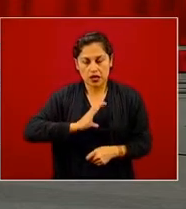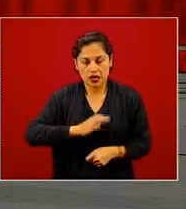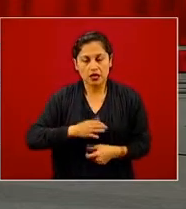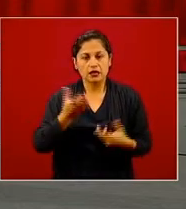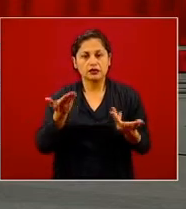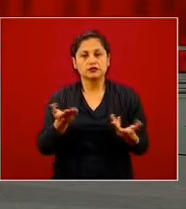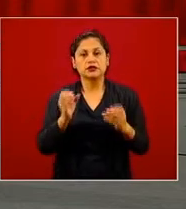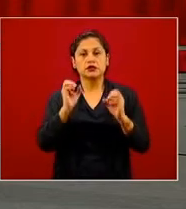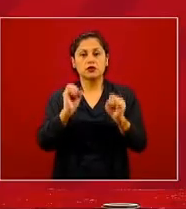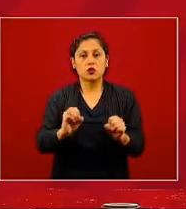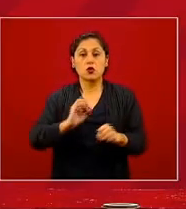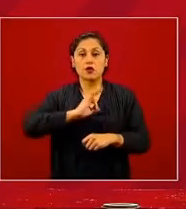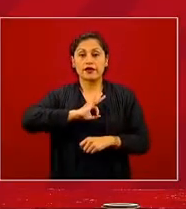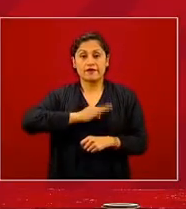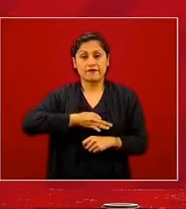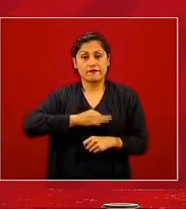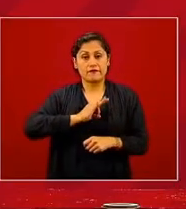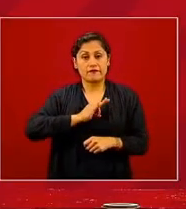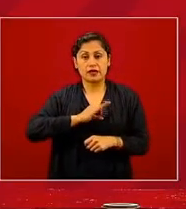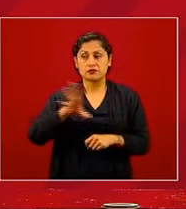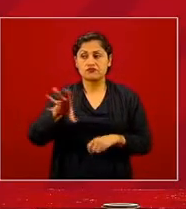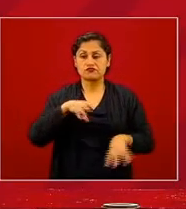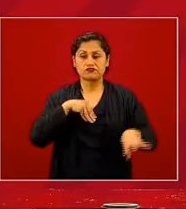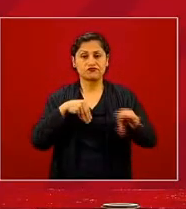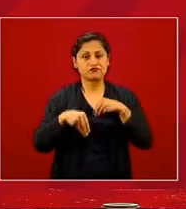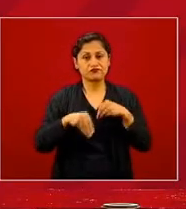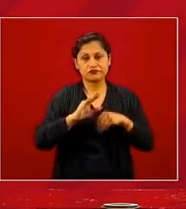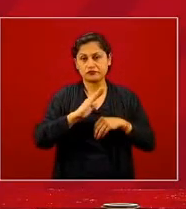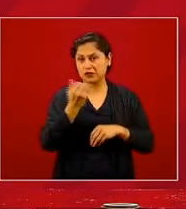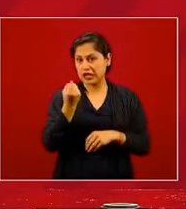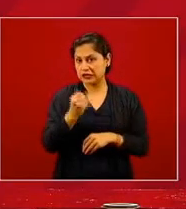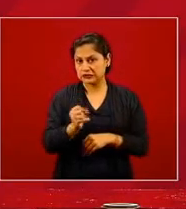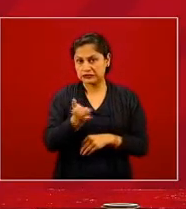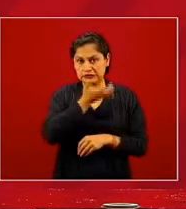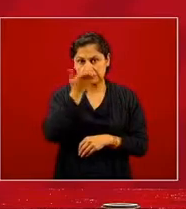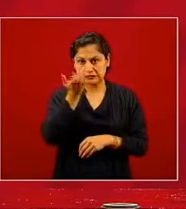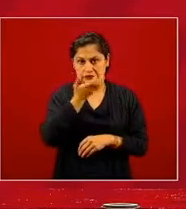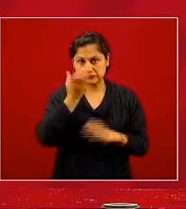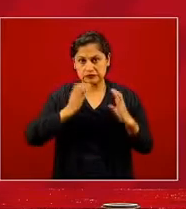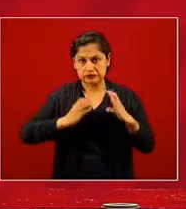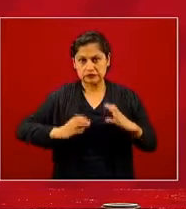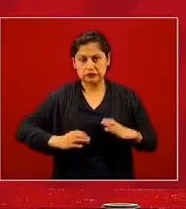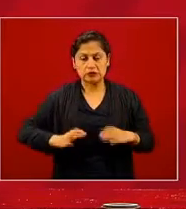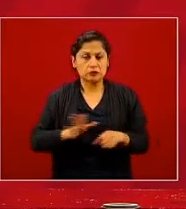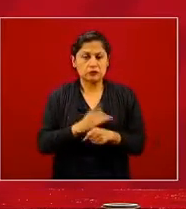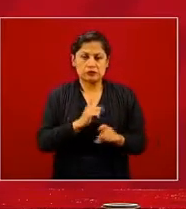in this because of cancer treatment, some chronic infection problems,